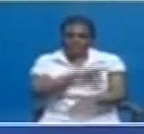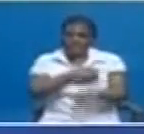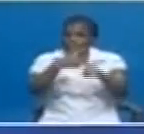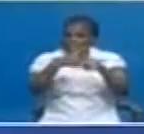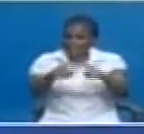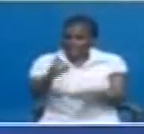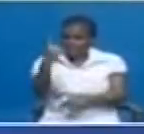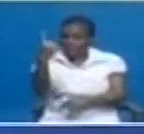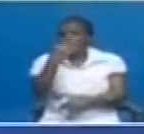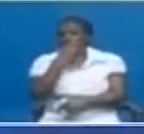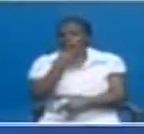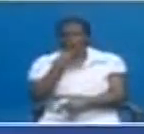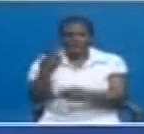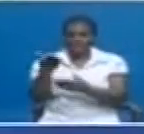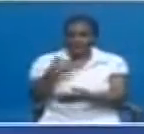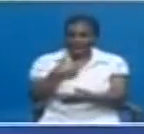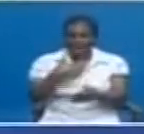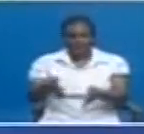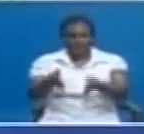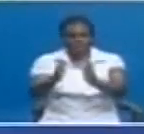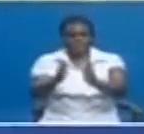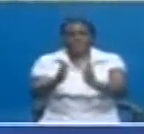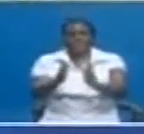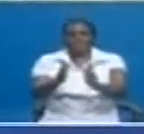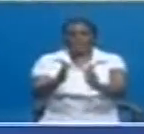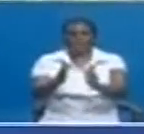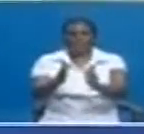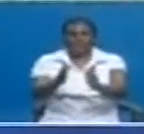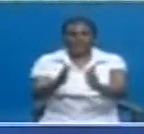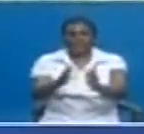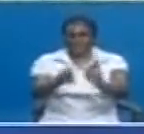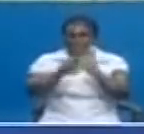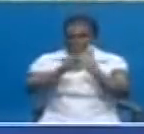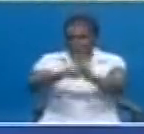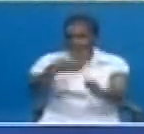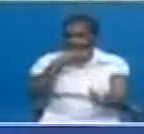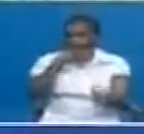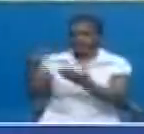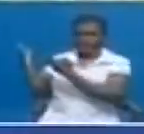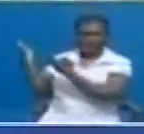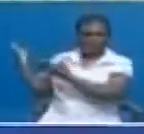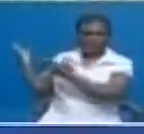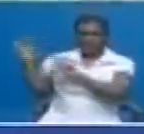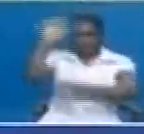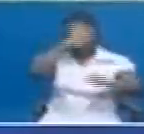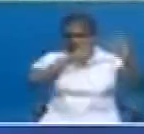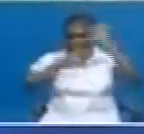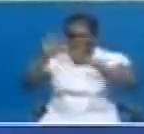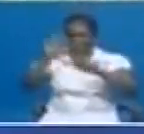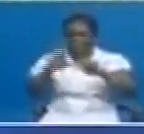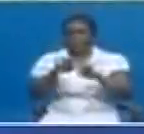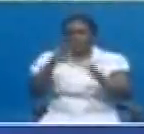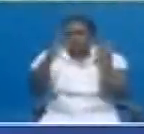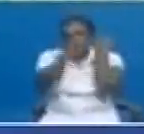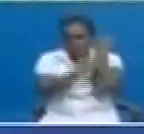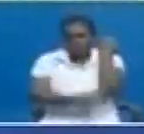some ingenious farmers, there is always a way around the challenges. Take Peter Shege for example. Frustrated by low quality of raw